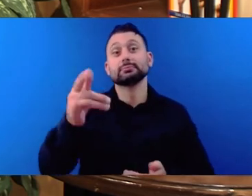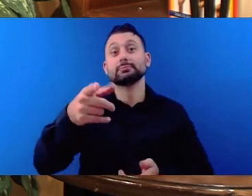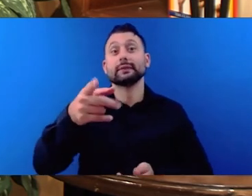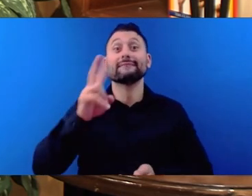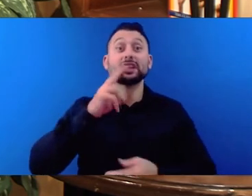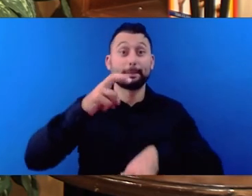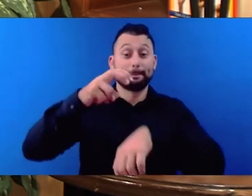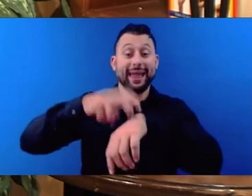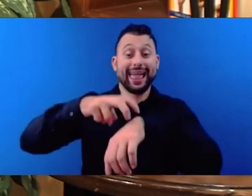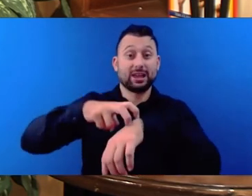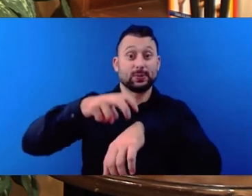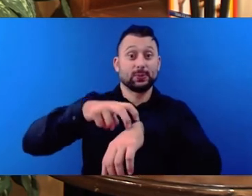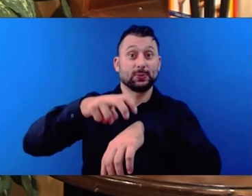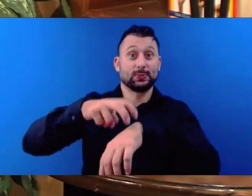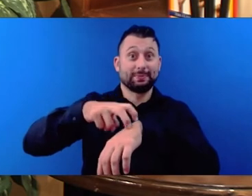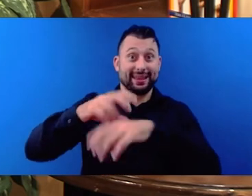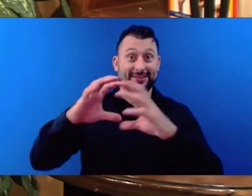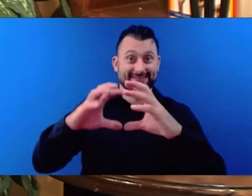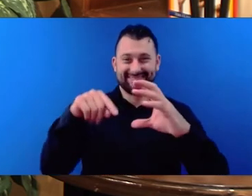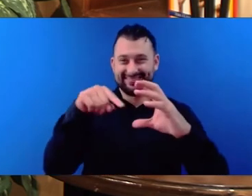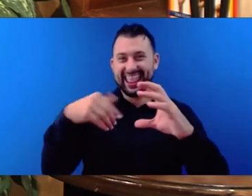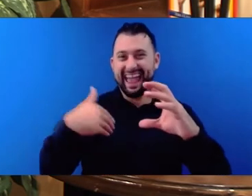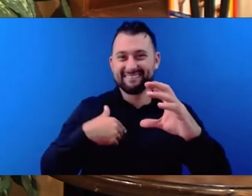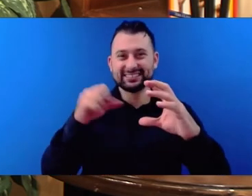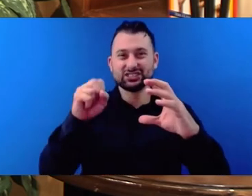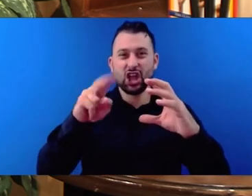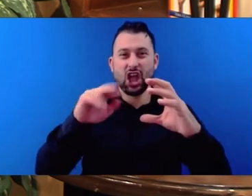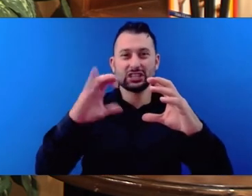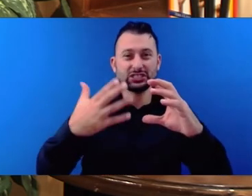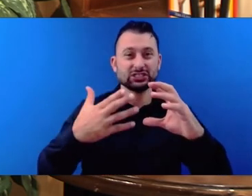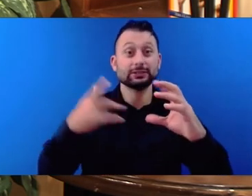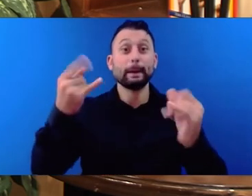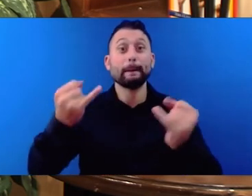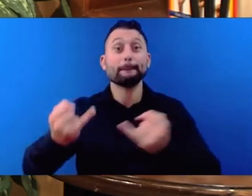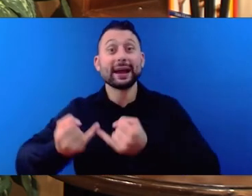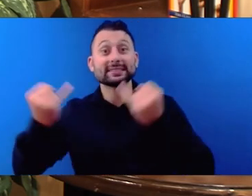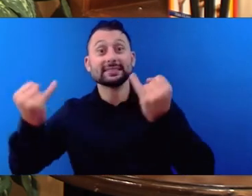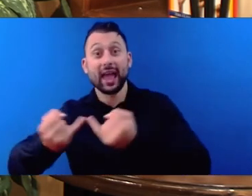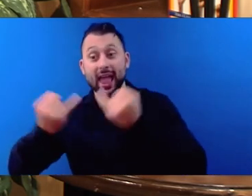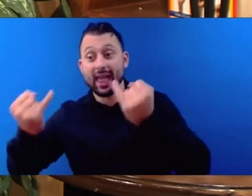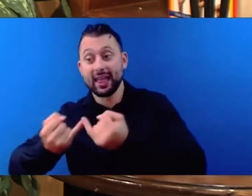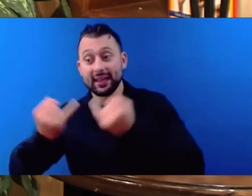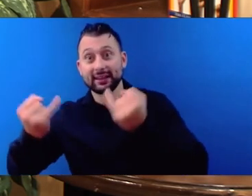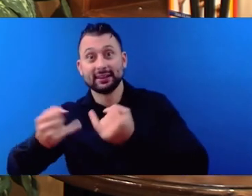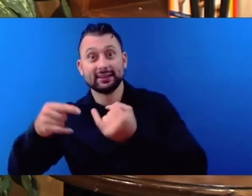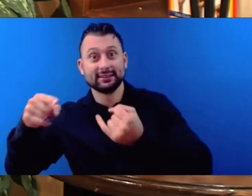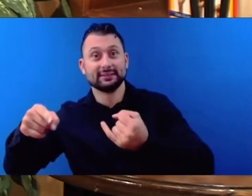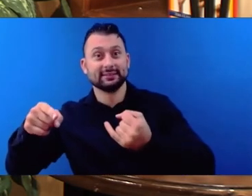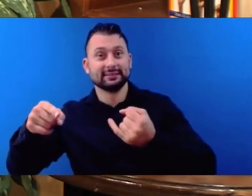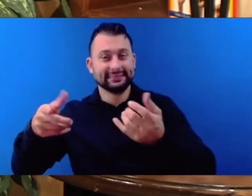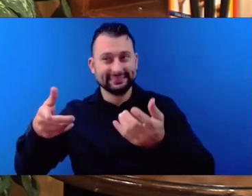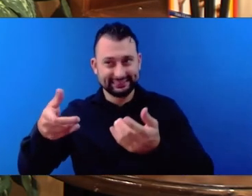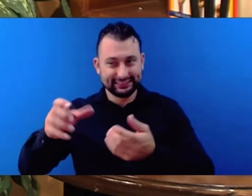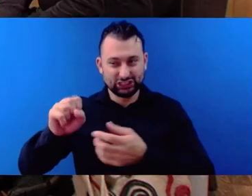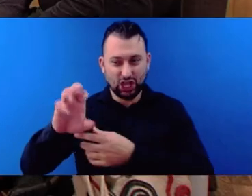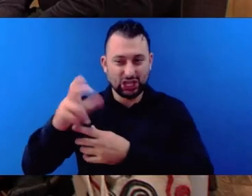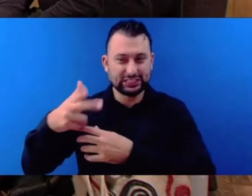protein. So that's a good idea of what your plate should look like.